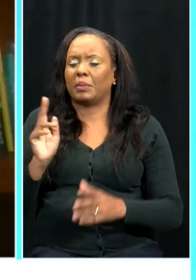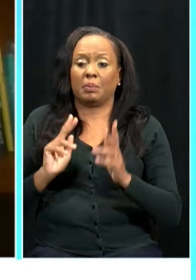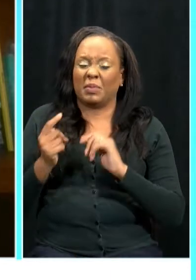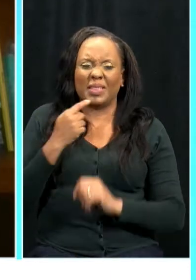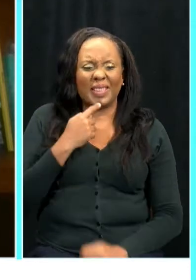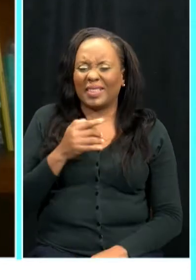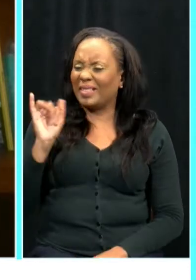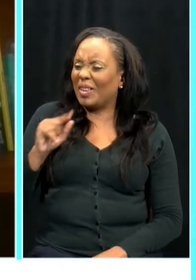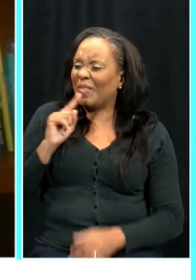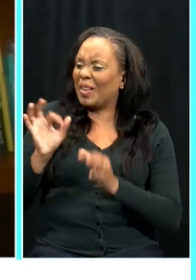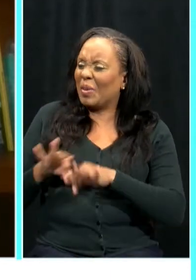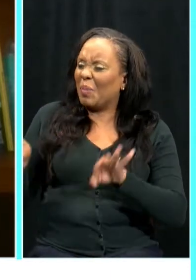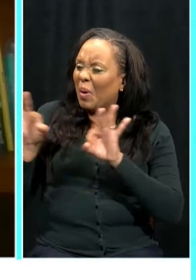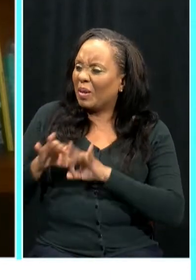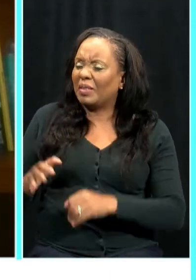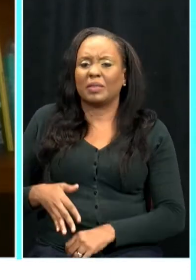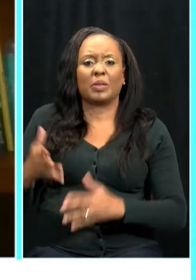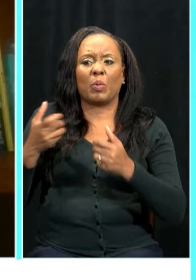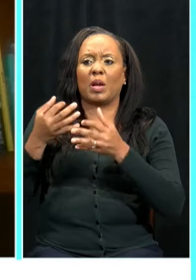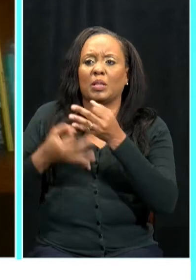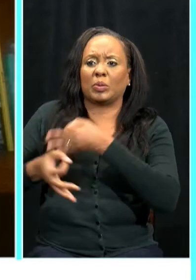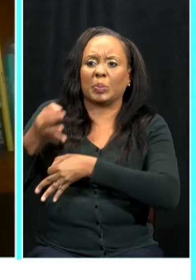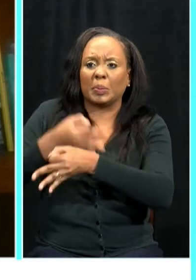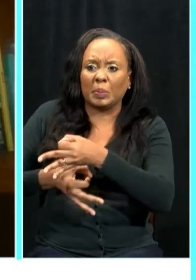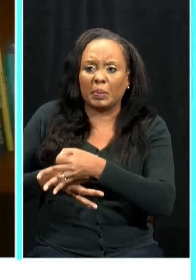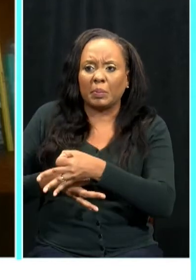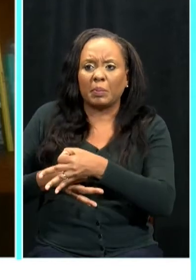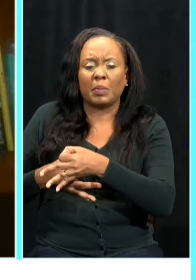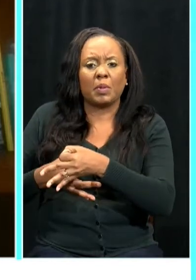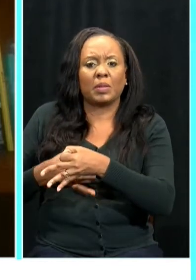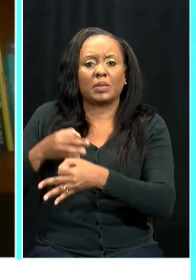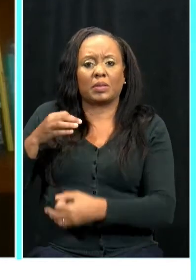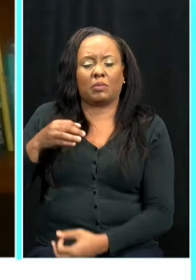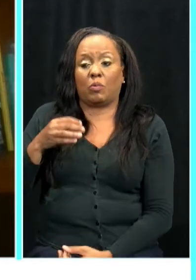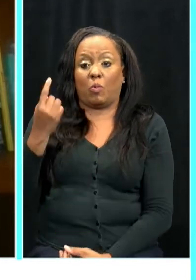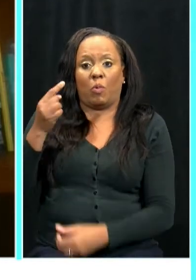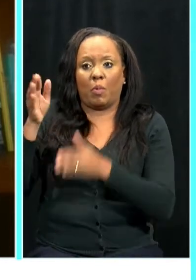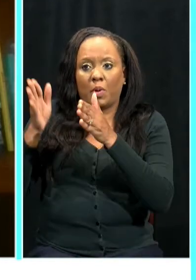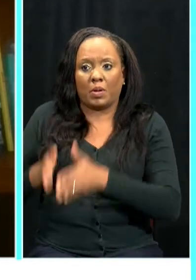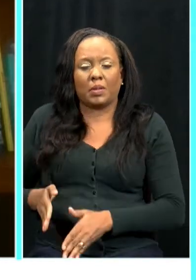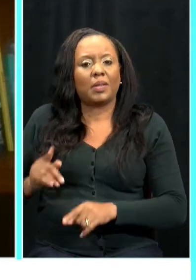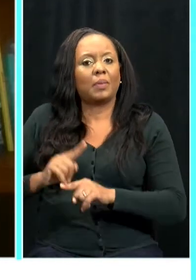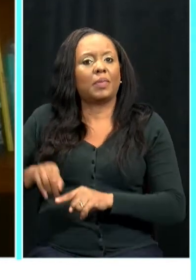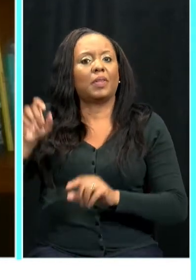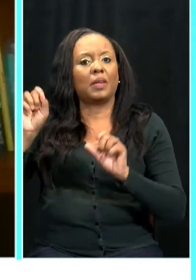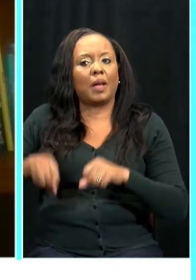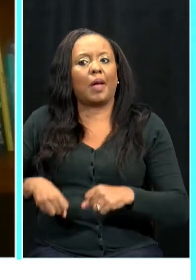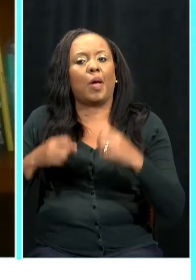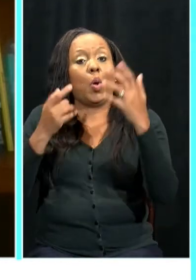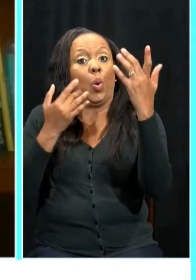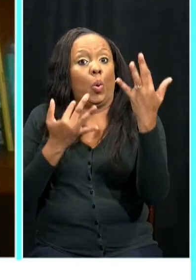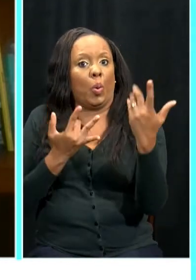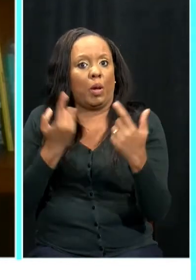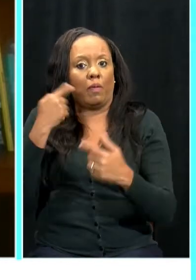trying to replace Glenn Clark, who was due to retirement. Couldn't have not waited for this election now or whenever it was